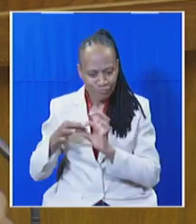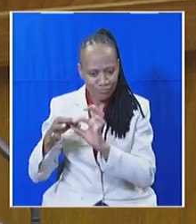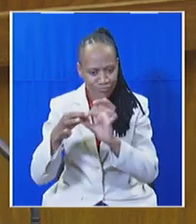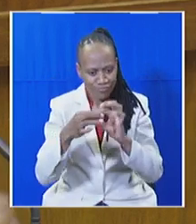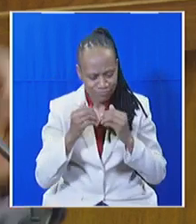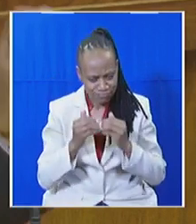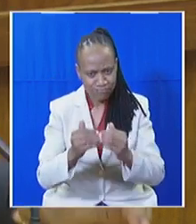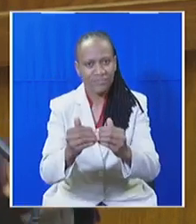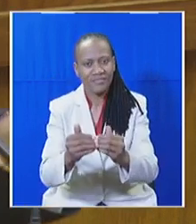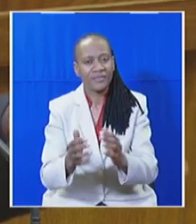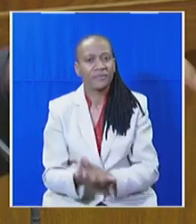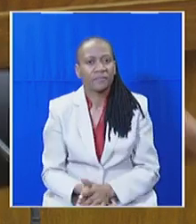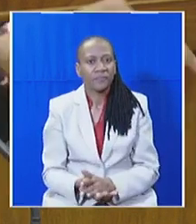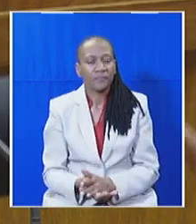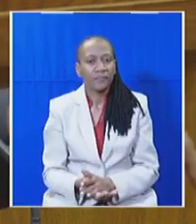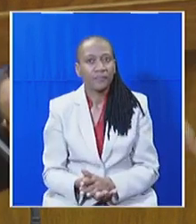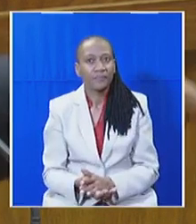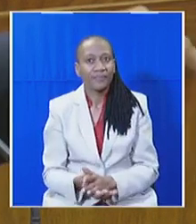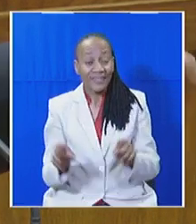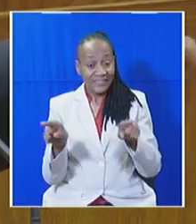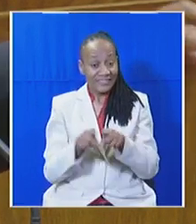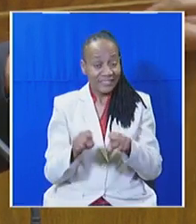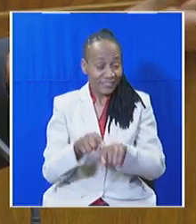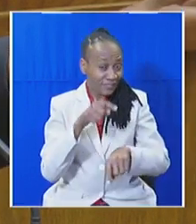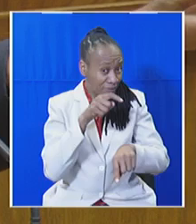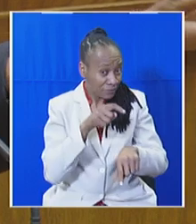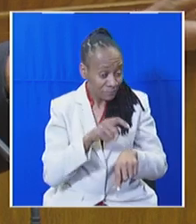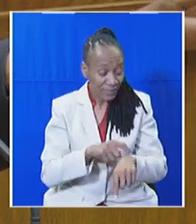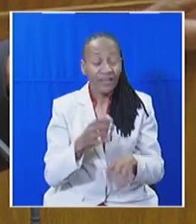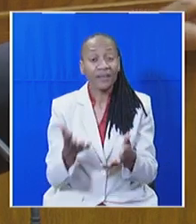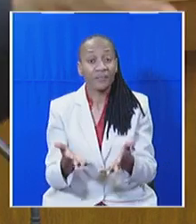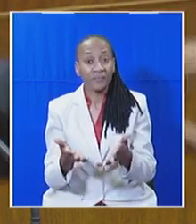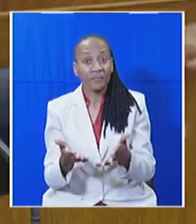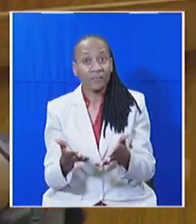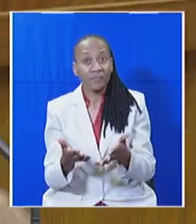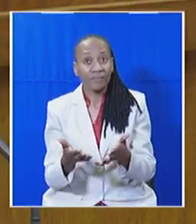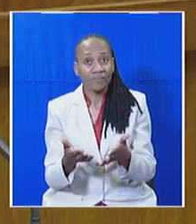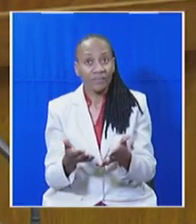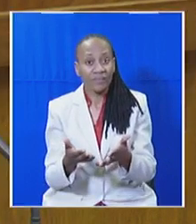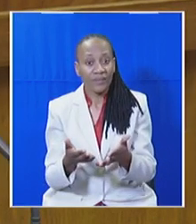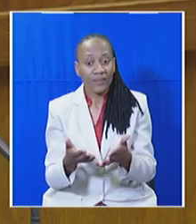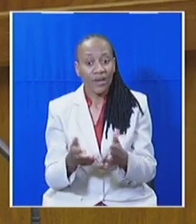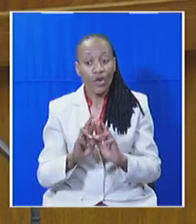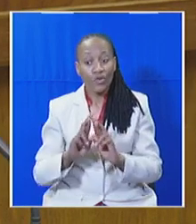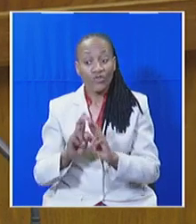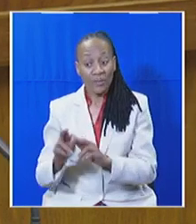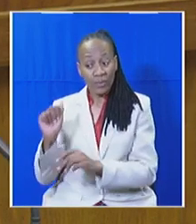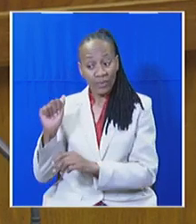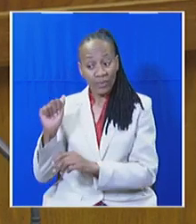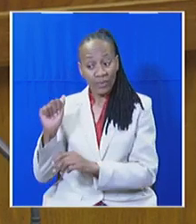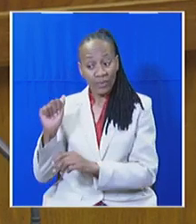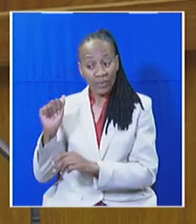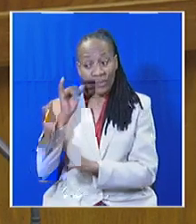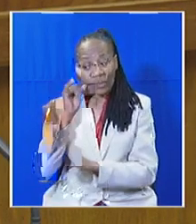and deal with those matters, whilst we are dealing with the outcomes of the report that Mbeki